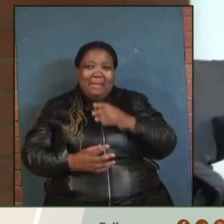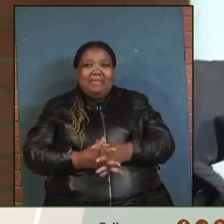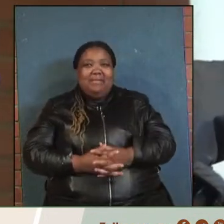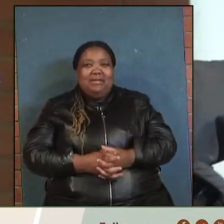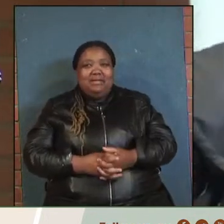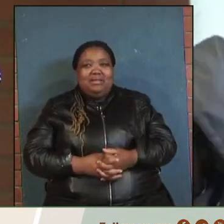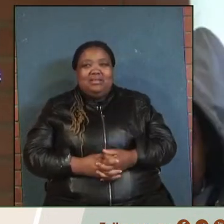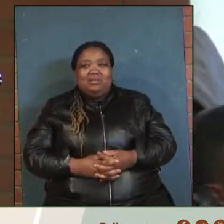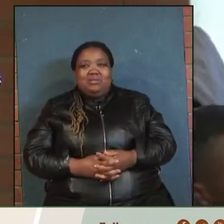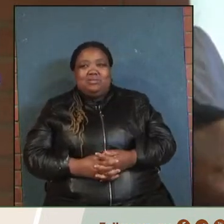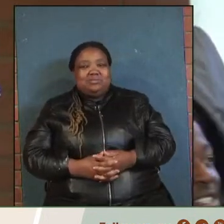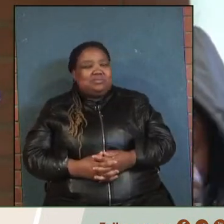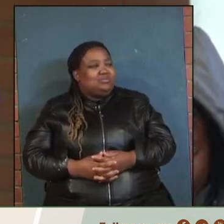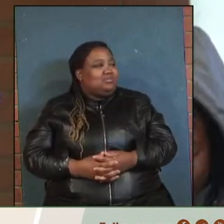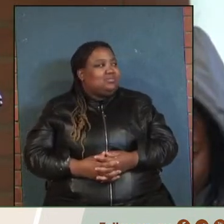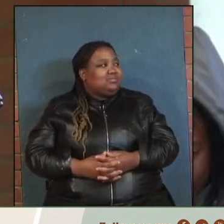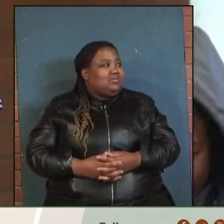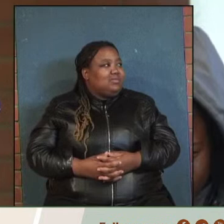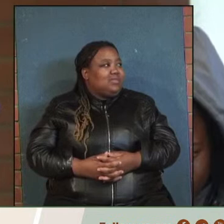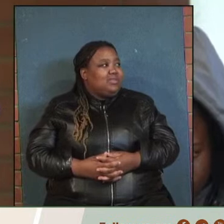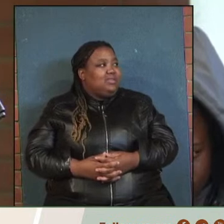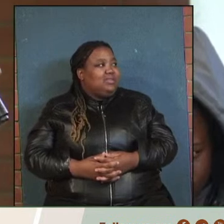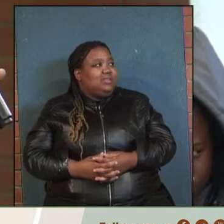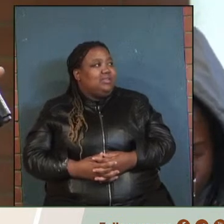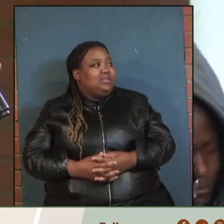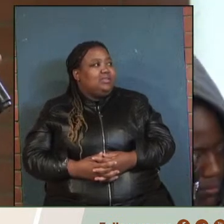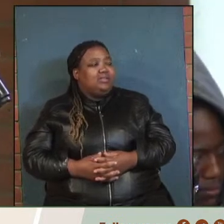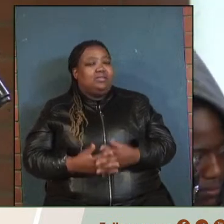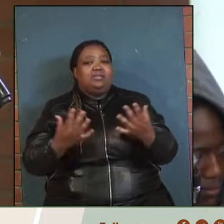Who? Oh, you like, we're just giving